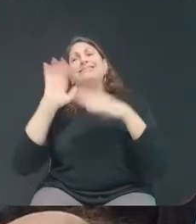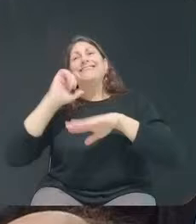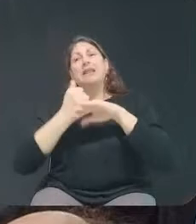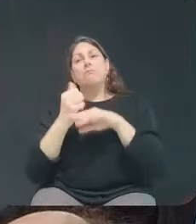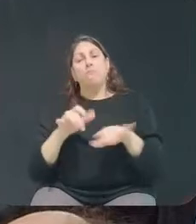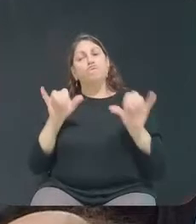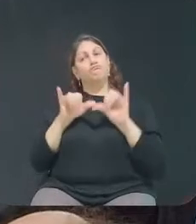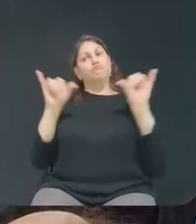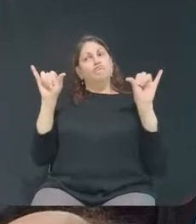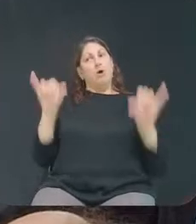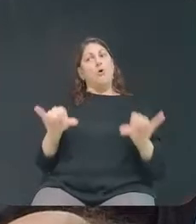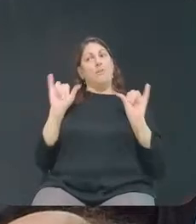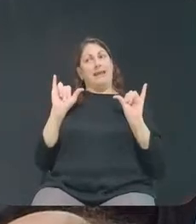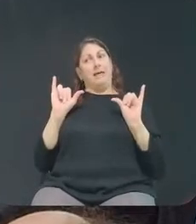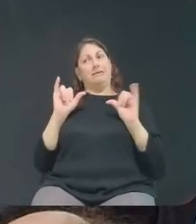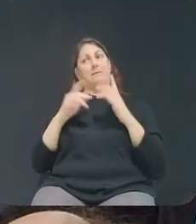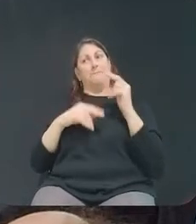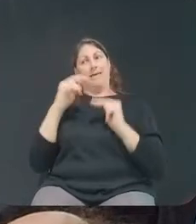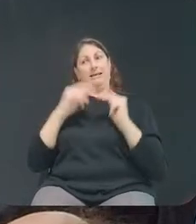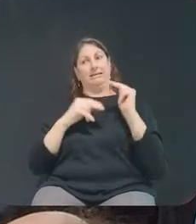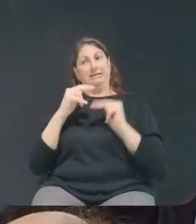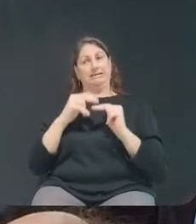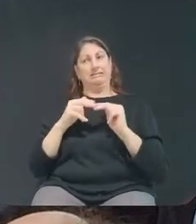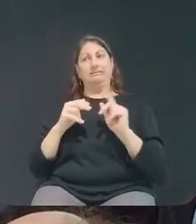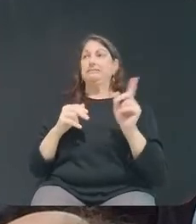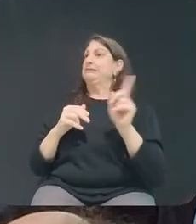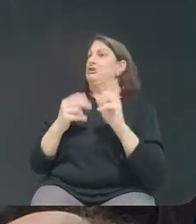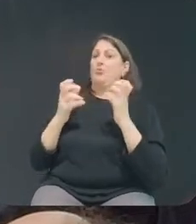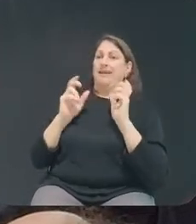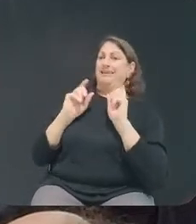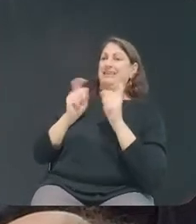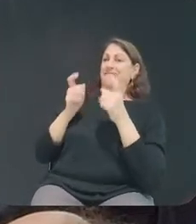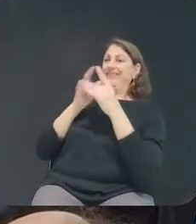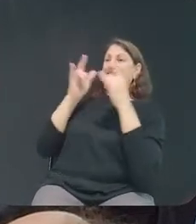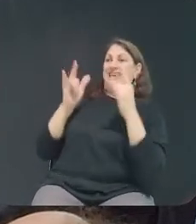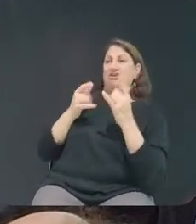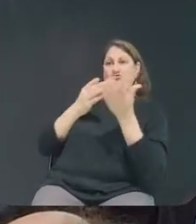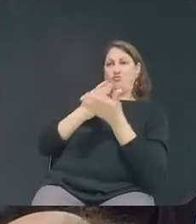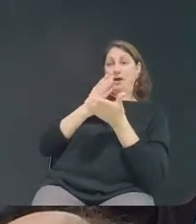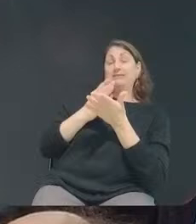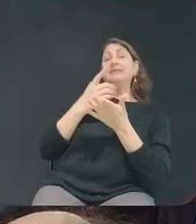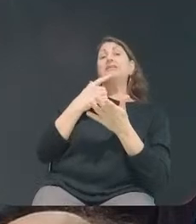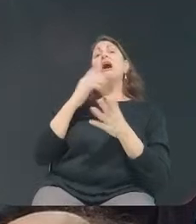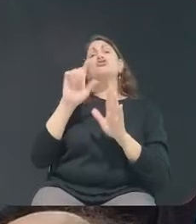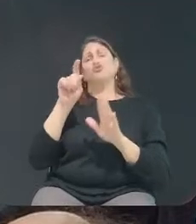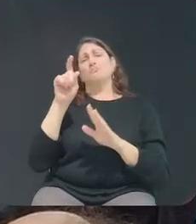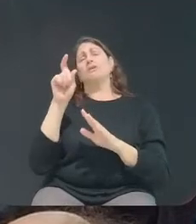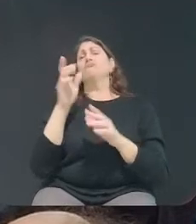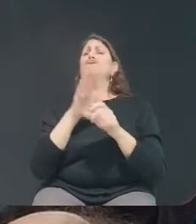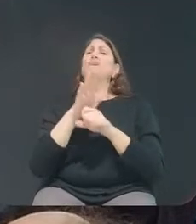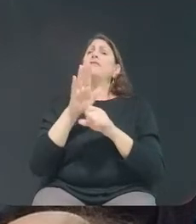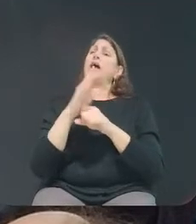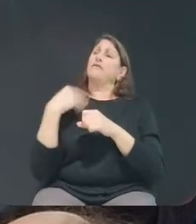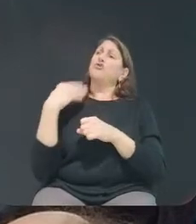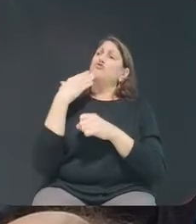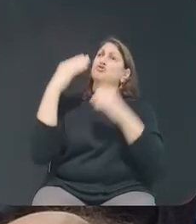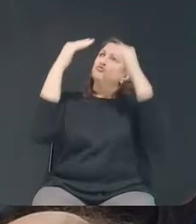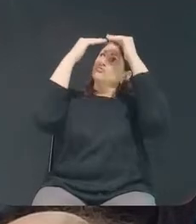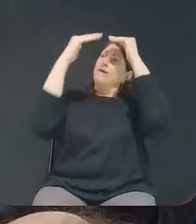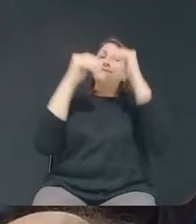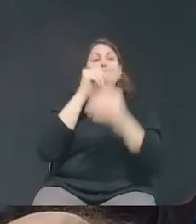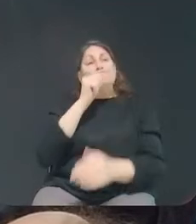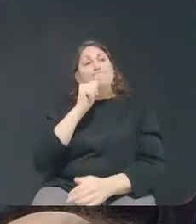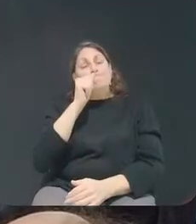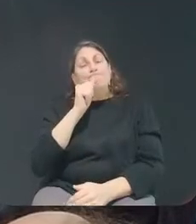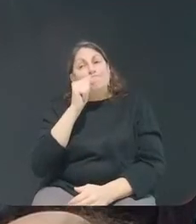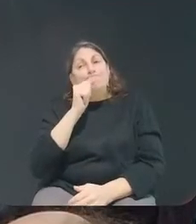with all its vested rights. Citizens can and ought to be content with a good roof and submit to inconvenience for a little while longer for